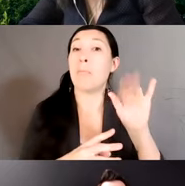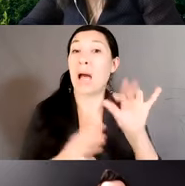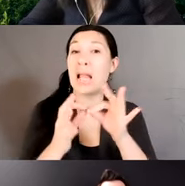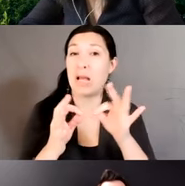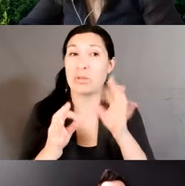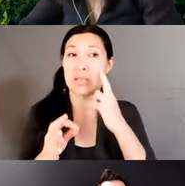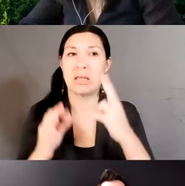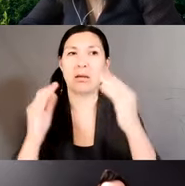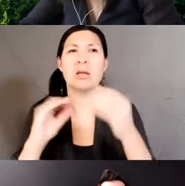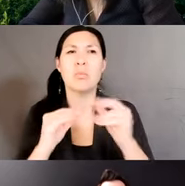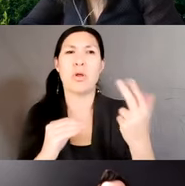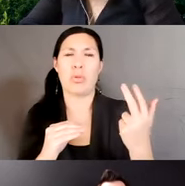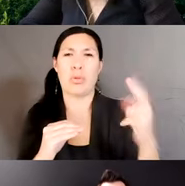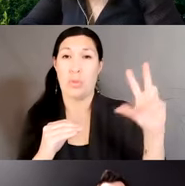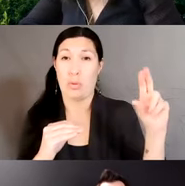30